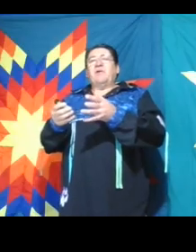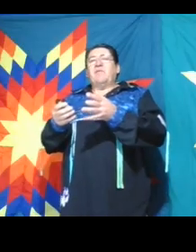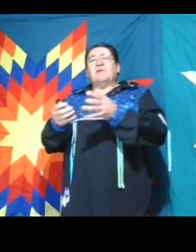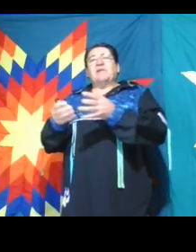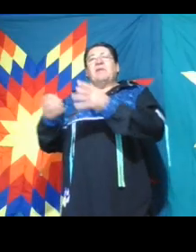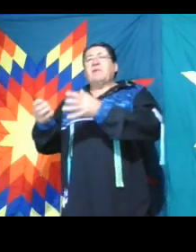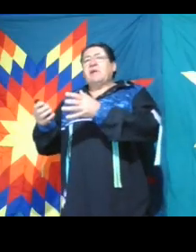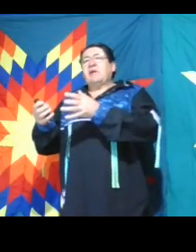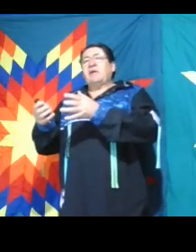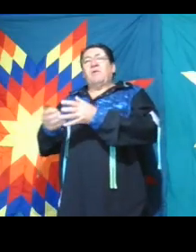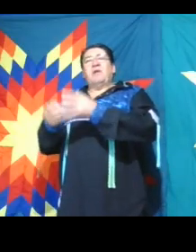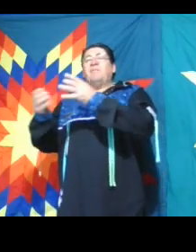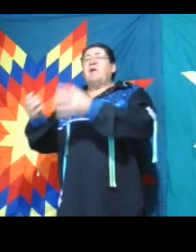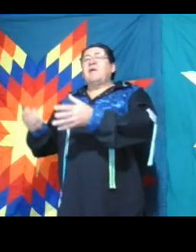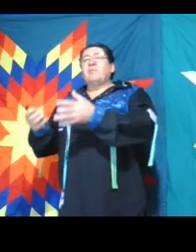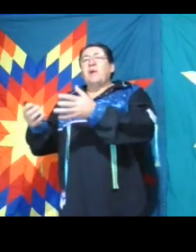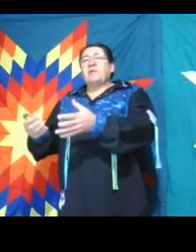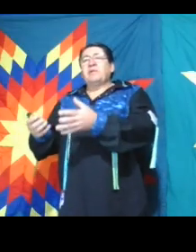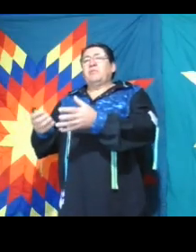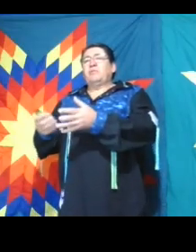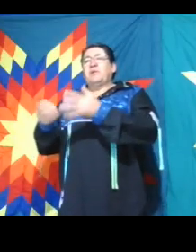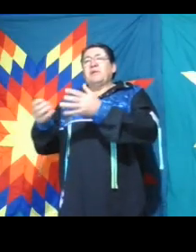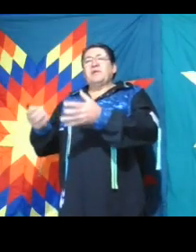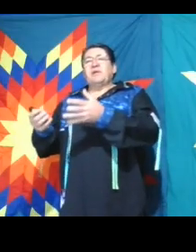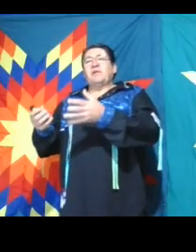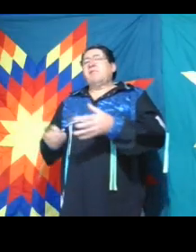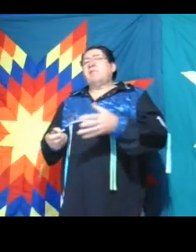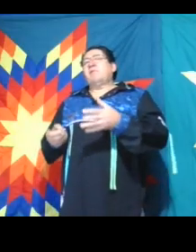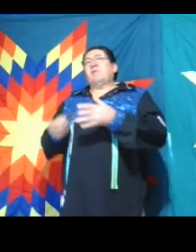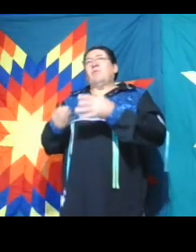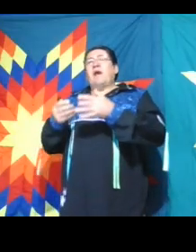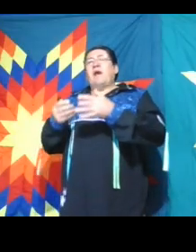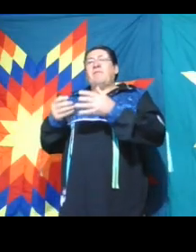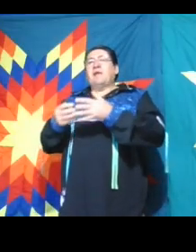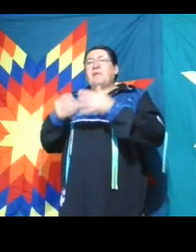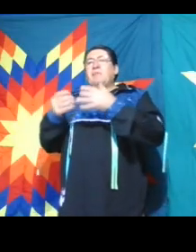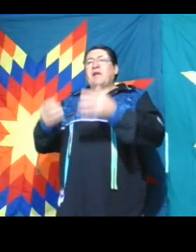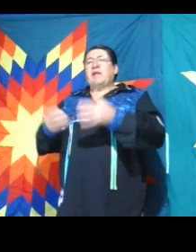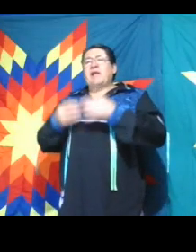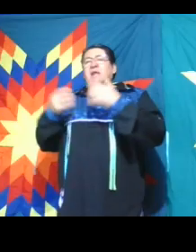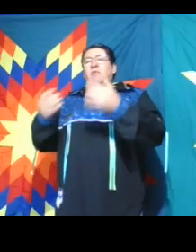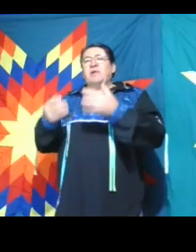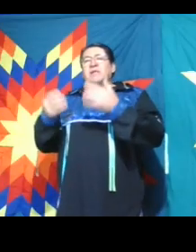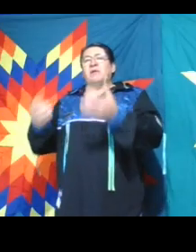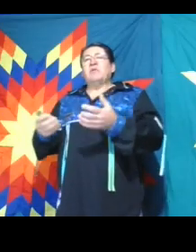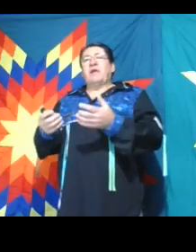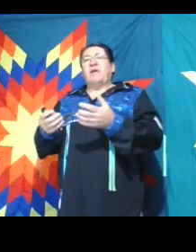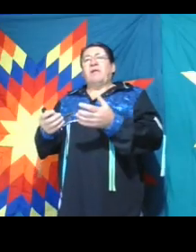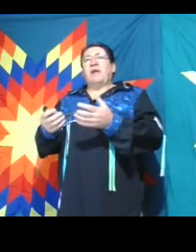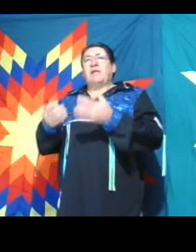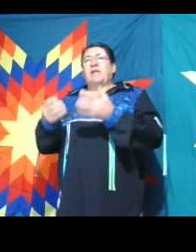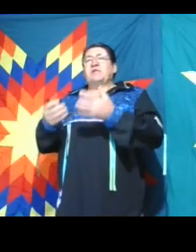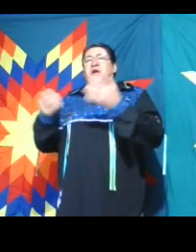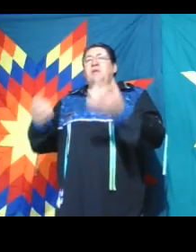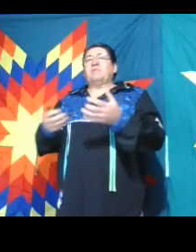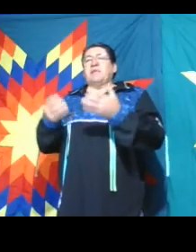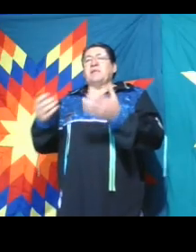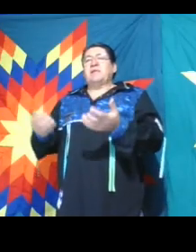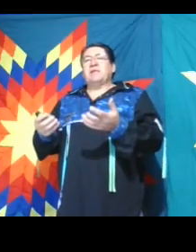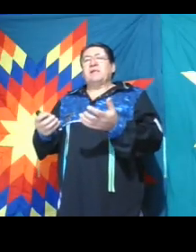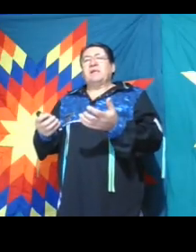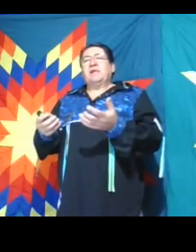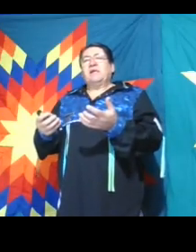if you have a safety or an environmental position, we have to keep getting that awareness out there that these